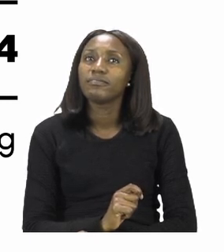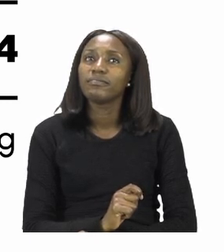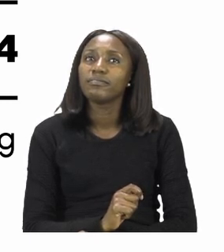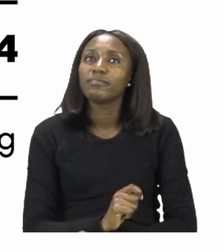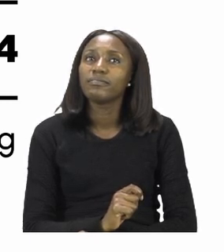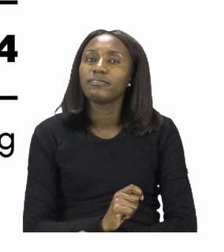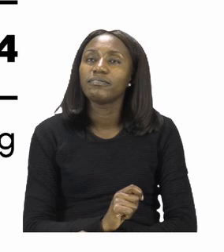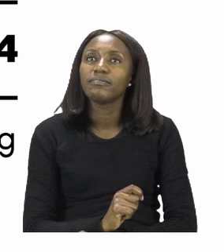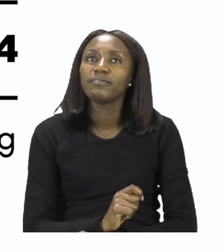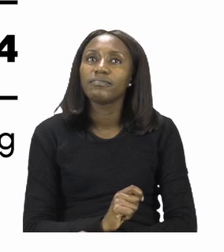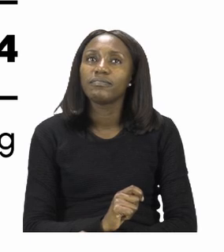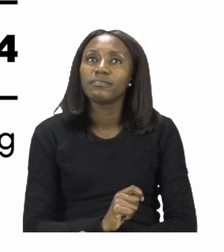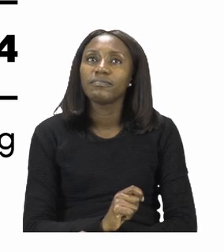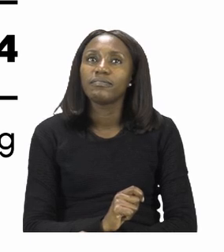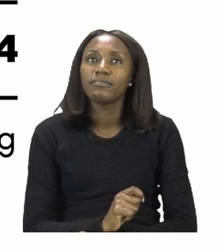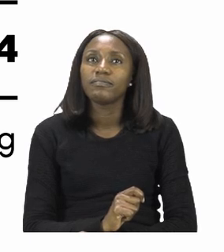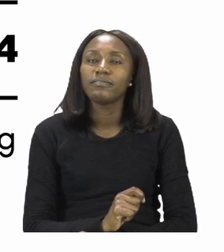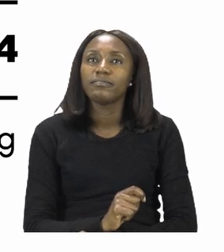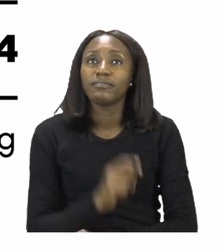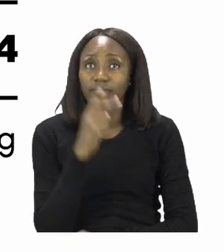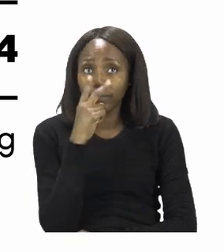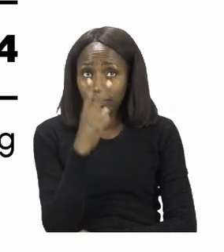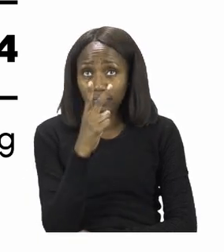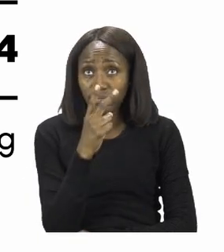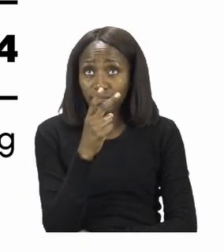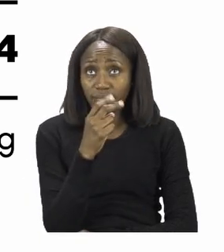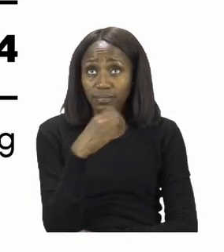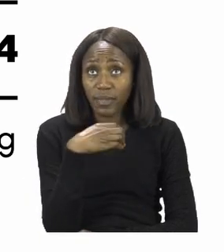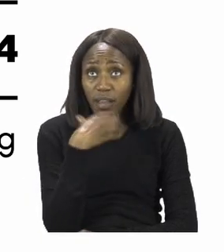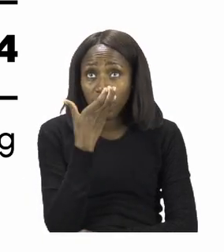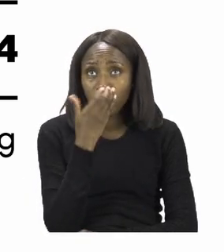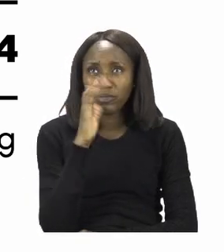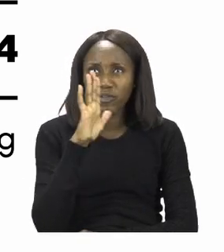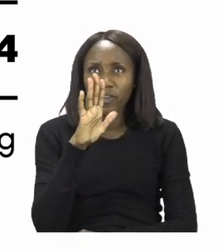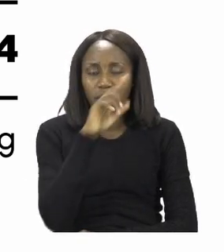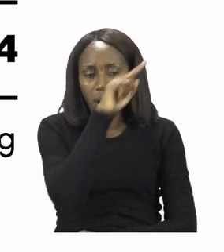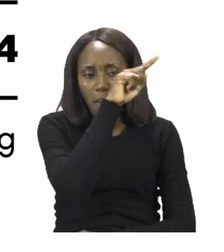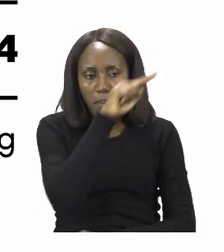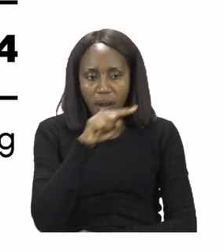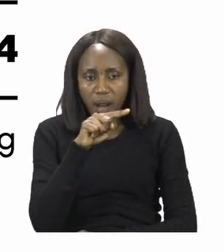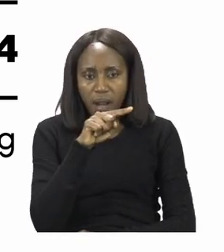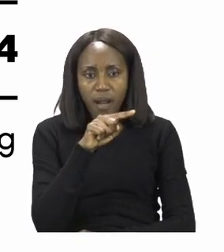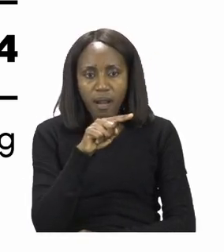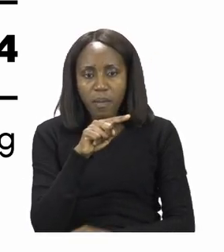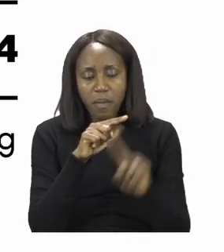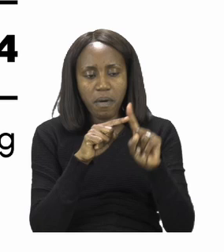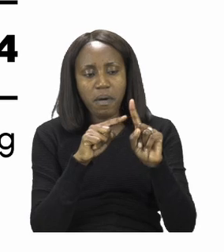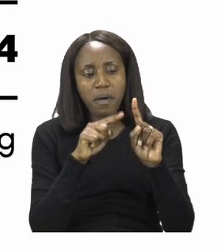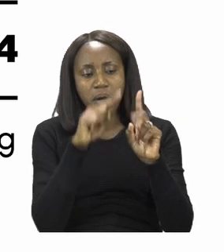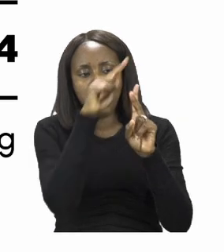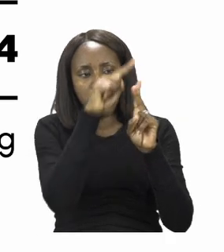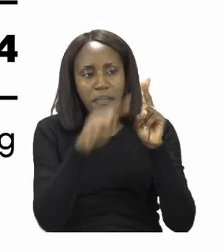Let's do this together. Remember, we need to cross out 5 apples.